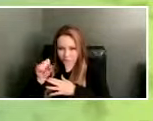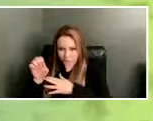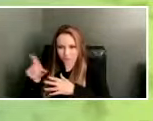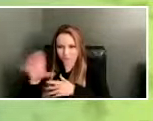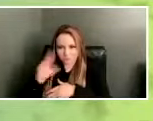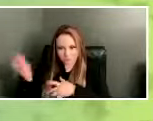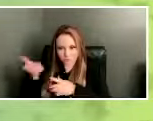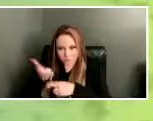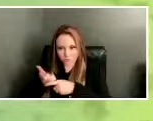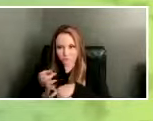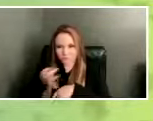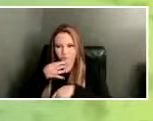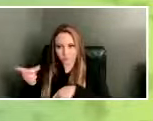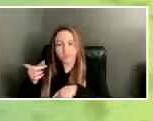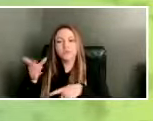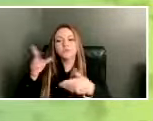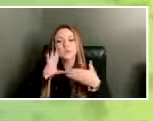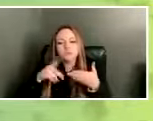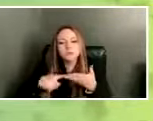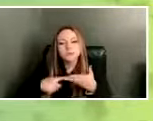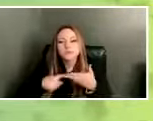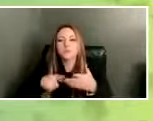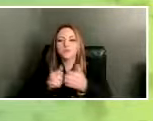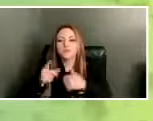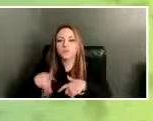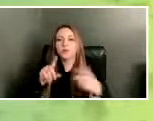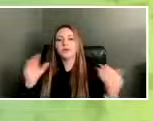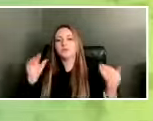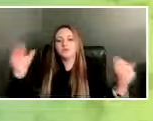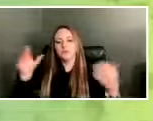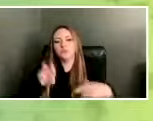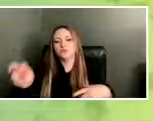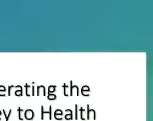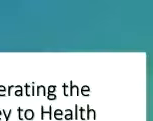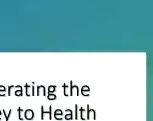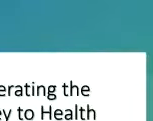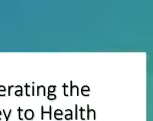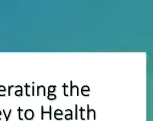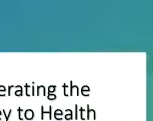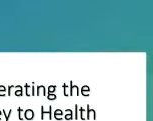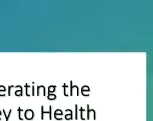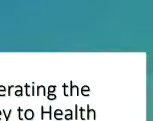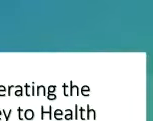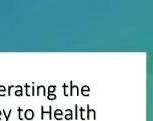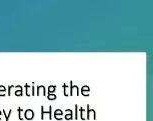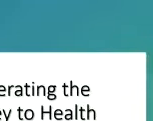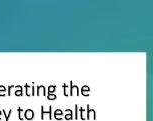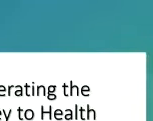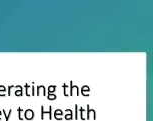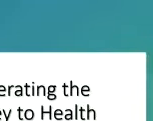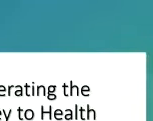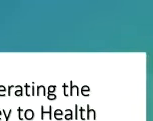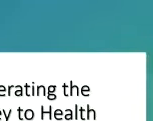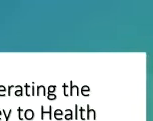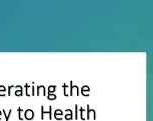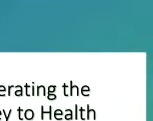herself shortly, to discuss with you accelerating the journey to health equity through leadership training. At this time, I'll now turn